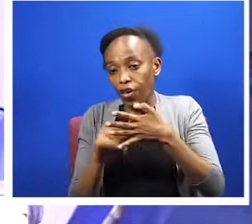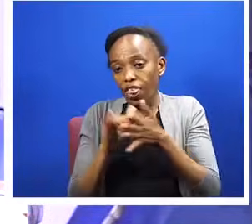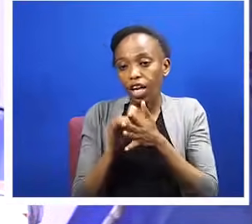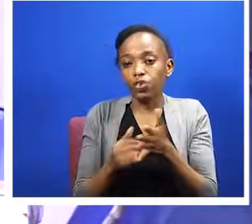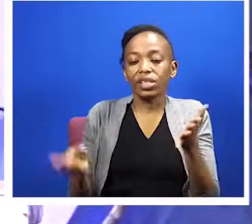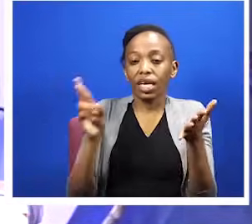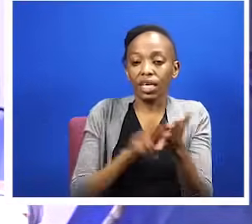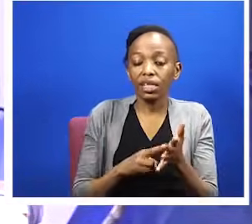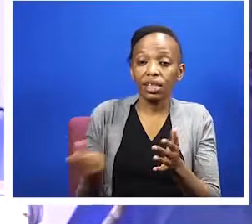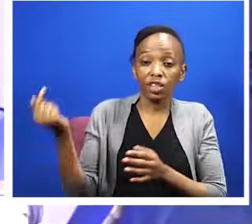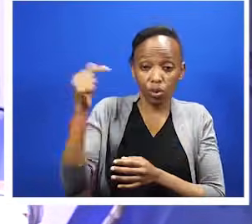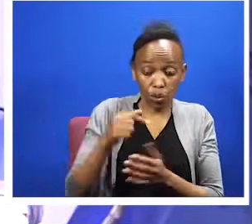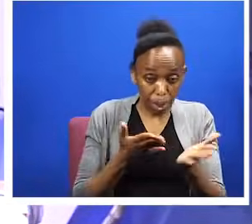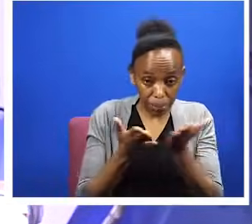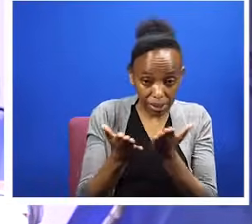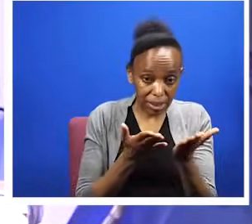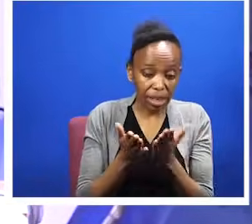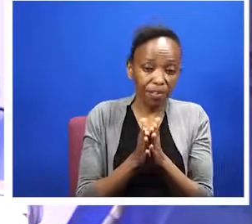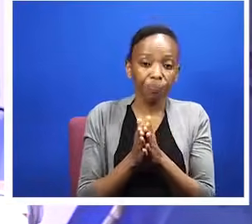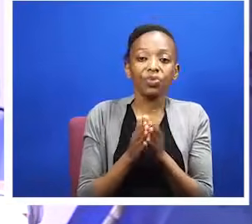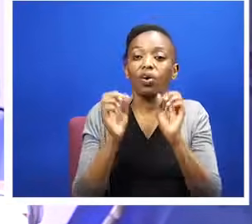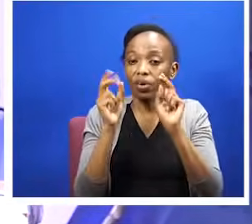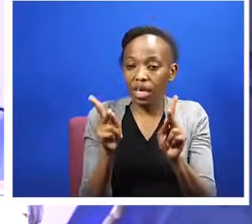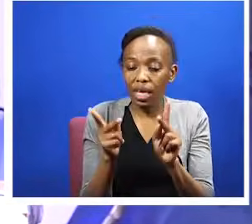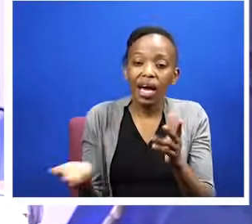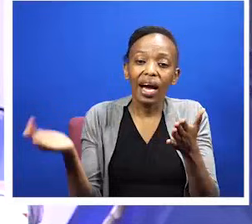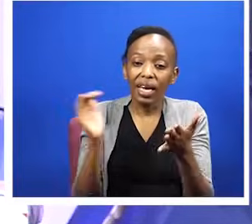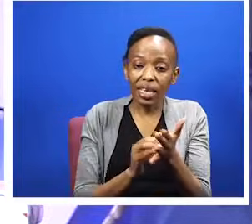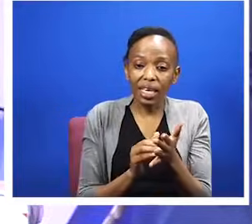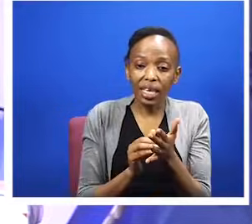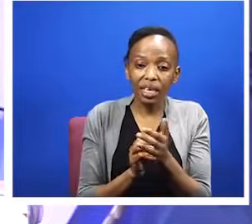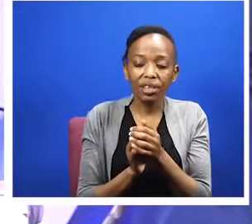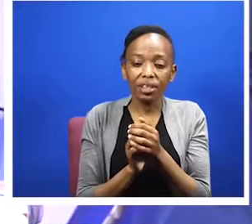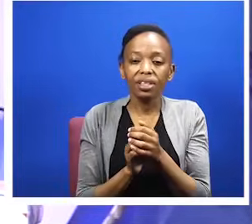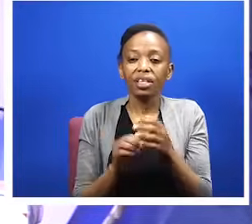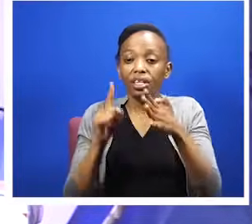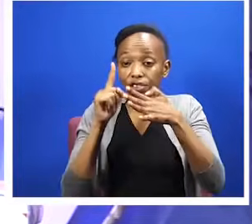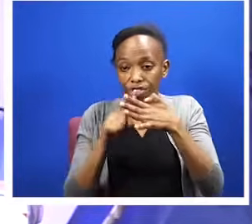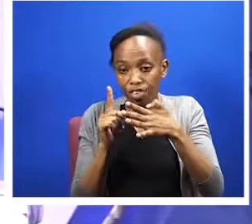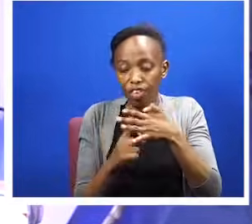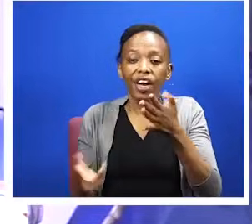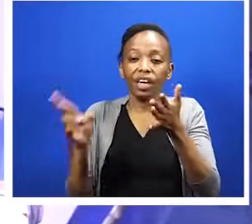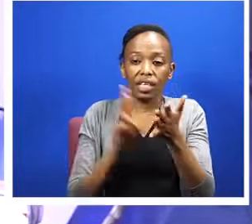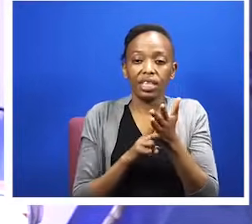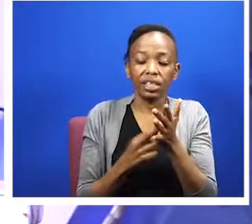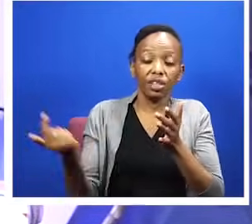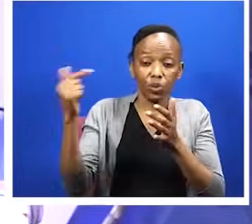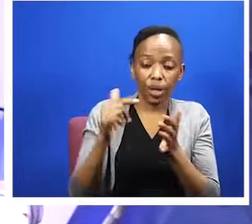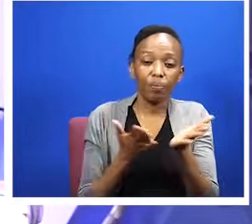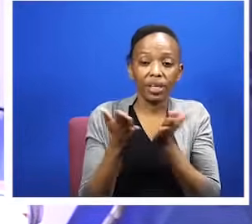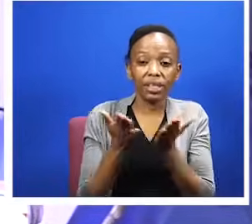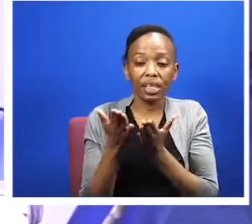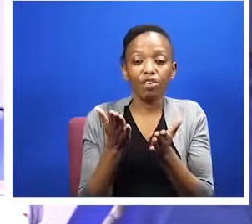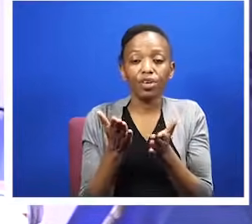enlist, is to come and serve, okay? I'll repeat again for those who are writing. Stage four, enlist, come and serve.